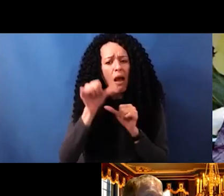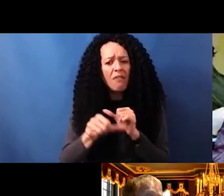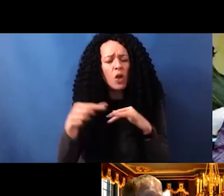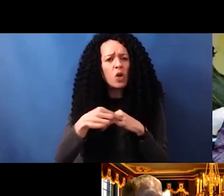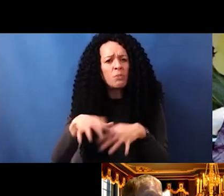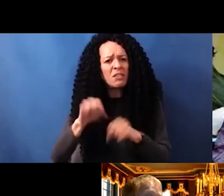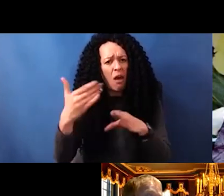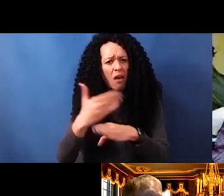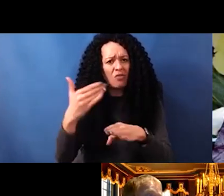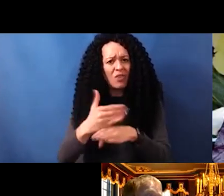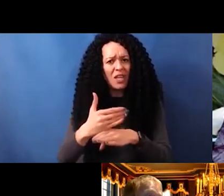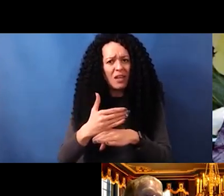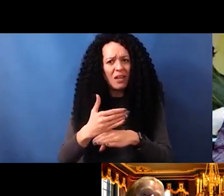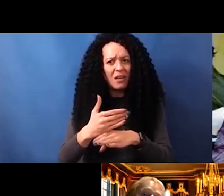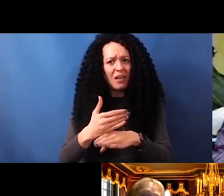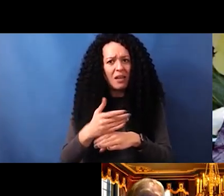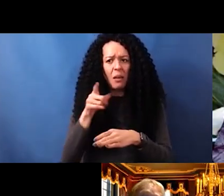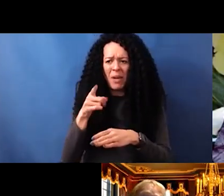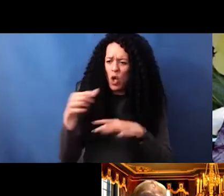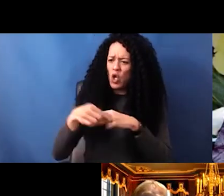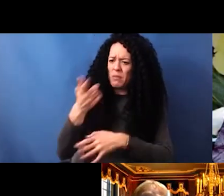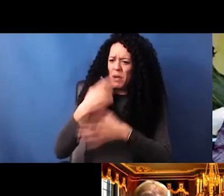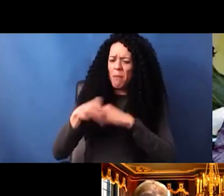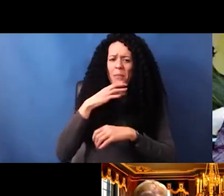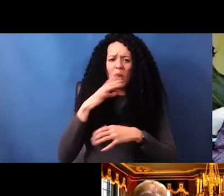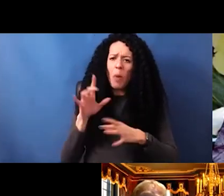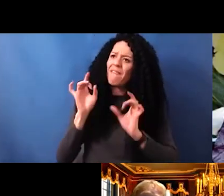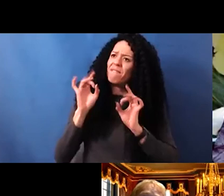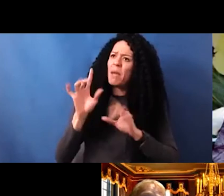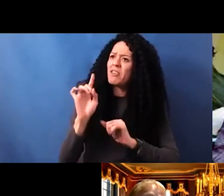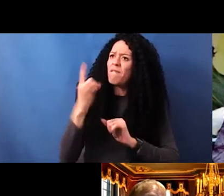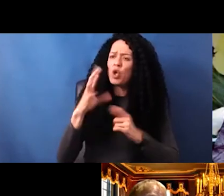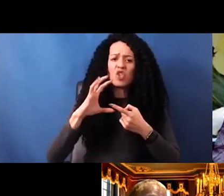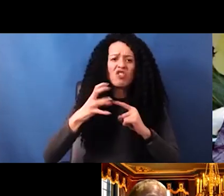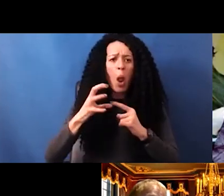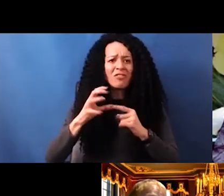career, which has rendered him the first geologist of our country.